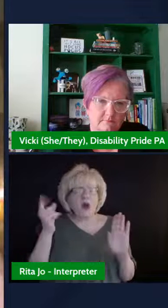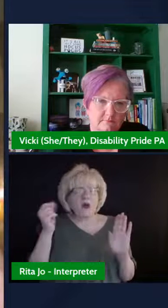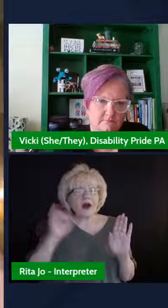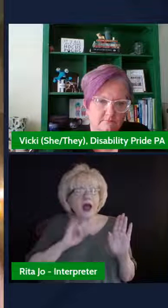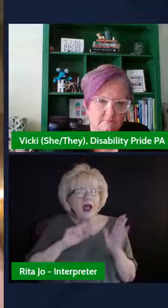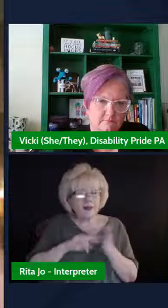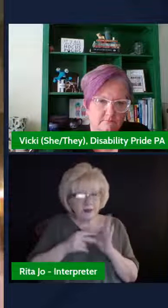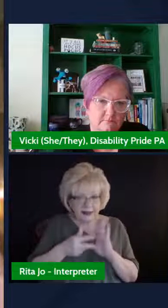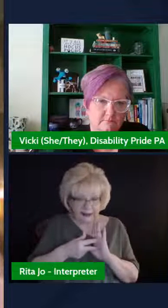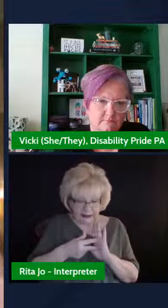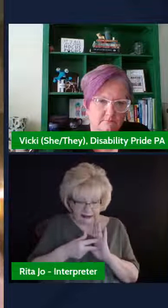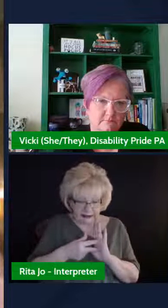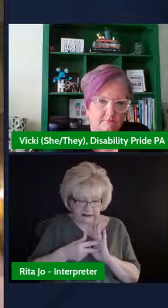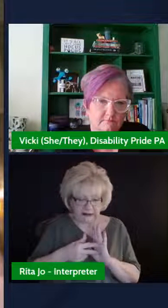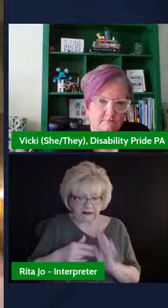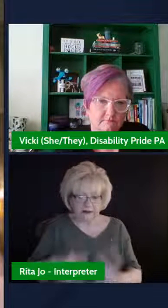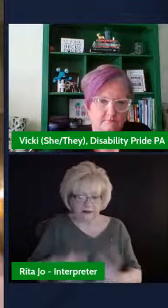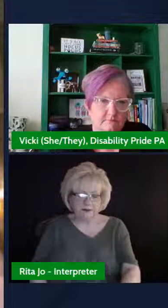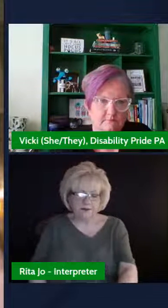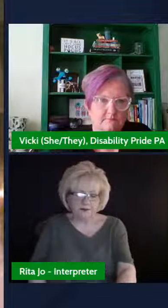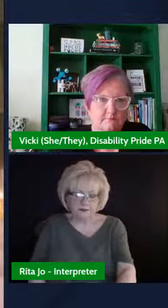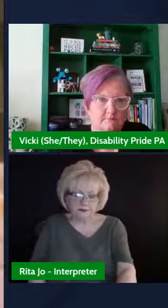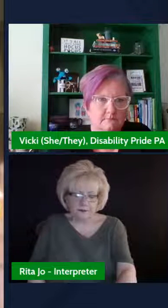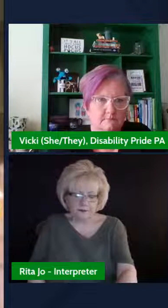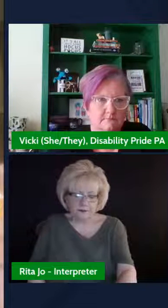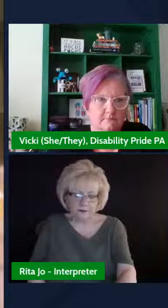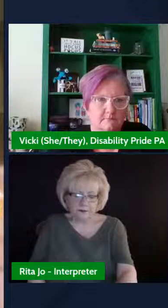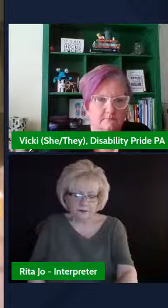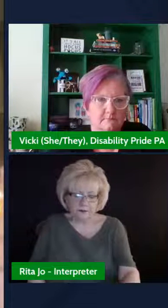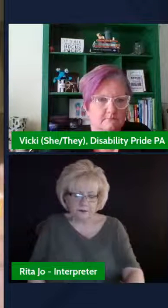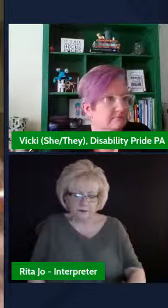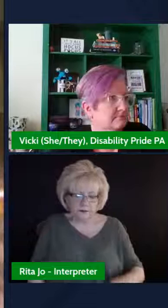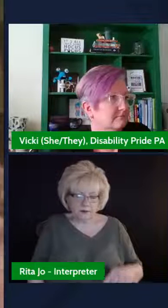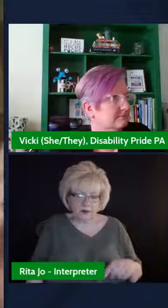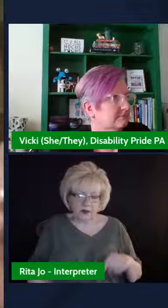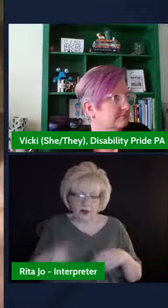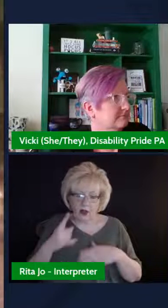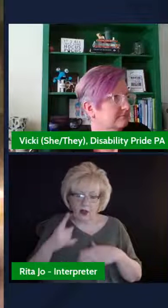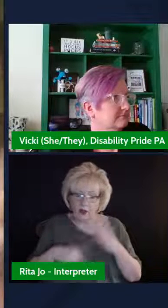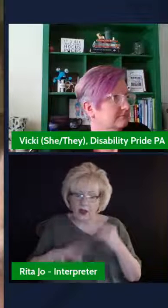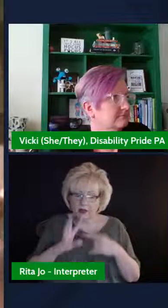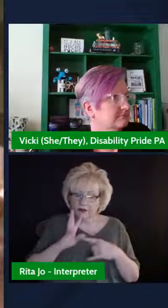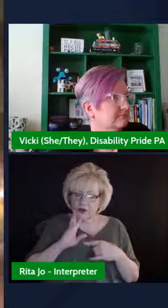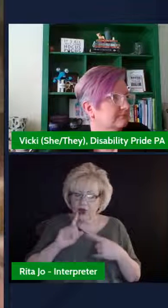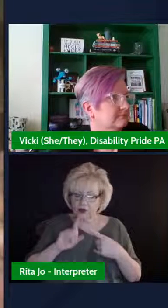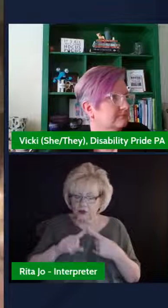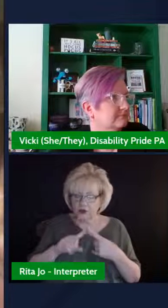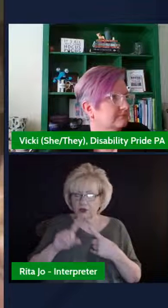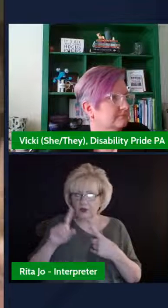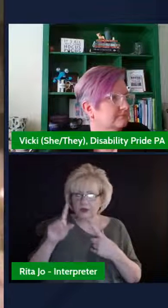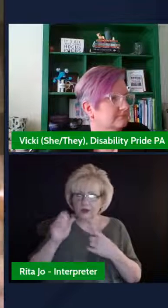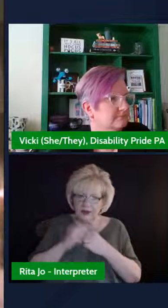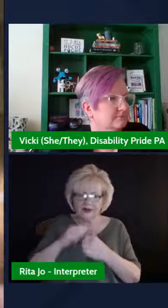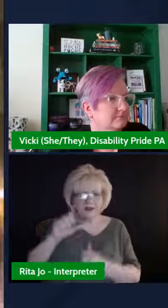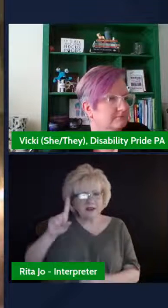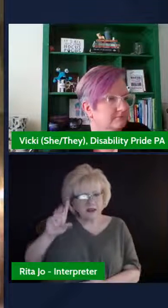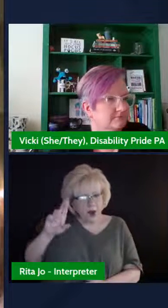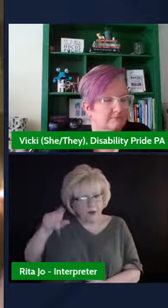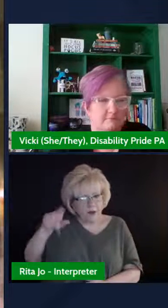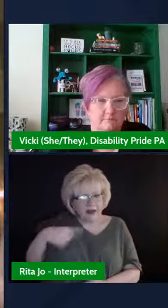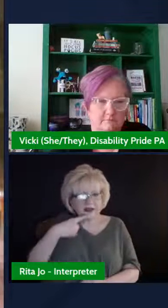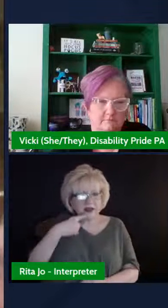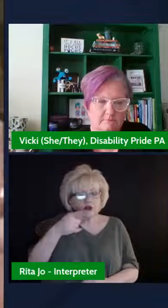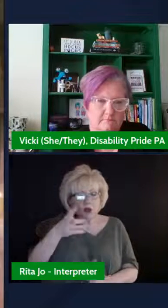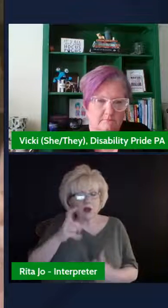is a lot of what I've talked to disability advocates with DRP have said is like you want to make